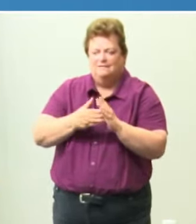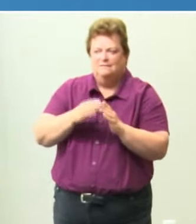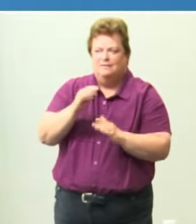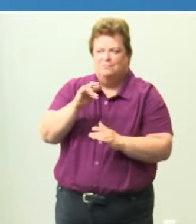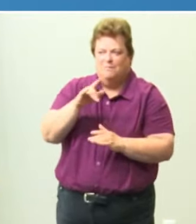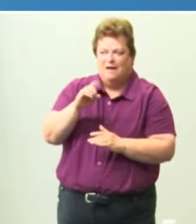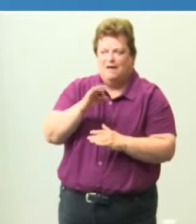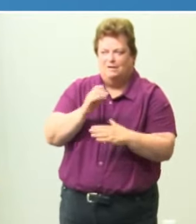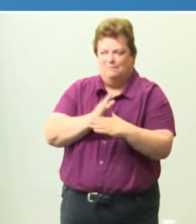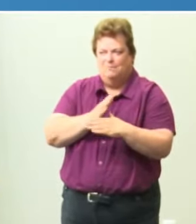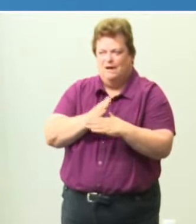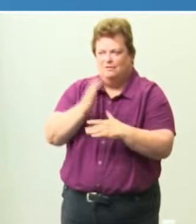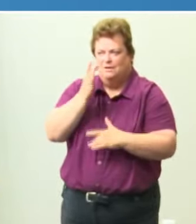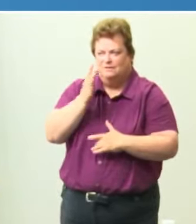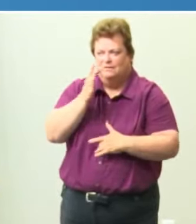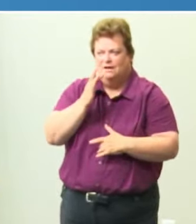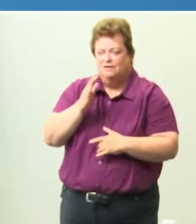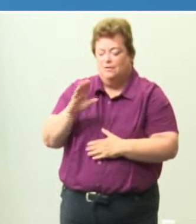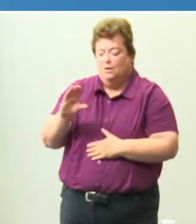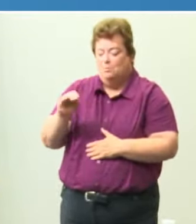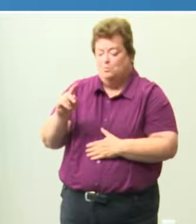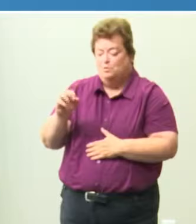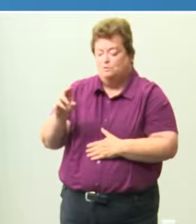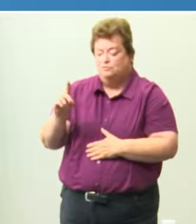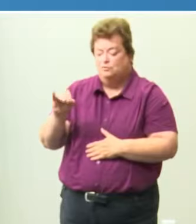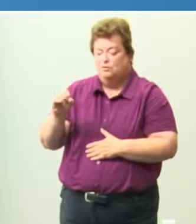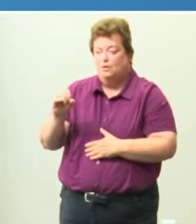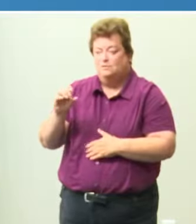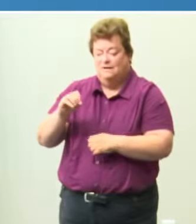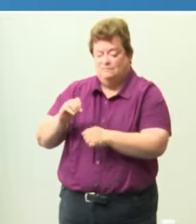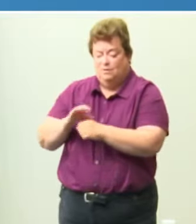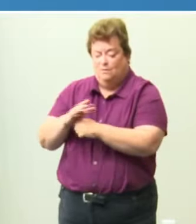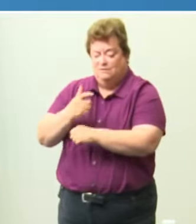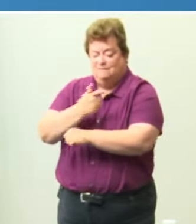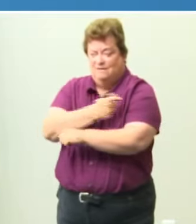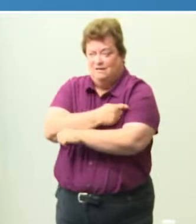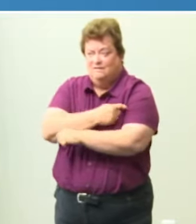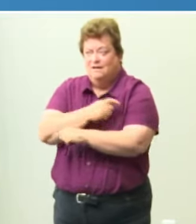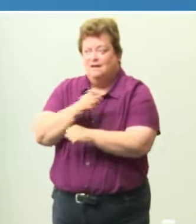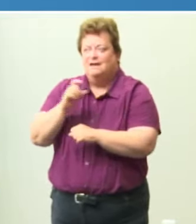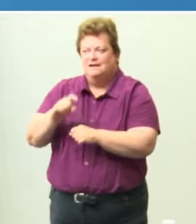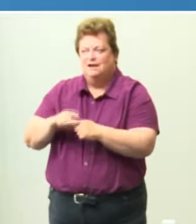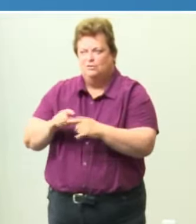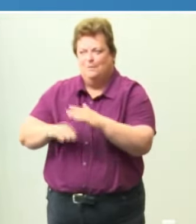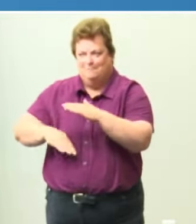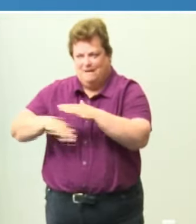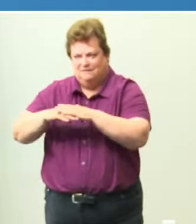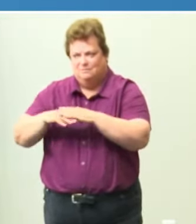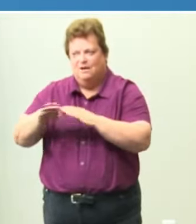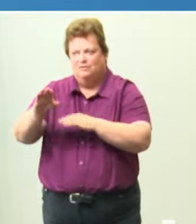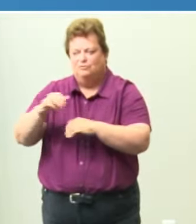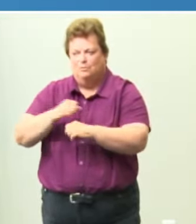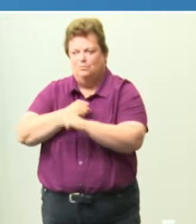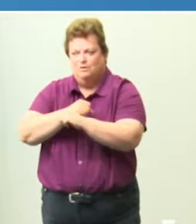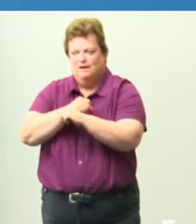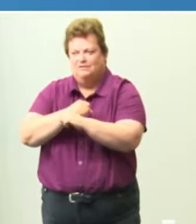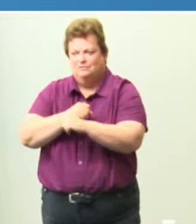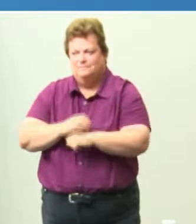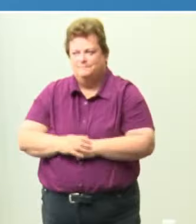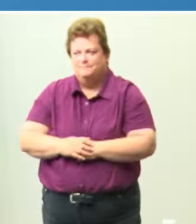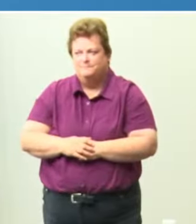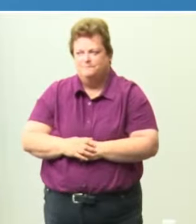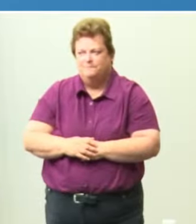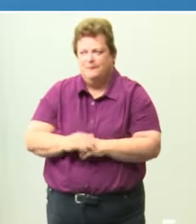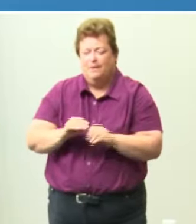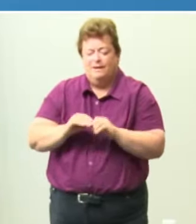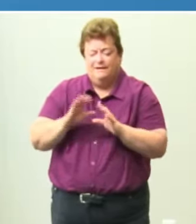illness. A booster dose of COVID-19 could be needed to maximize protection. And to be